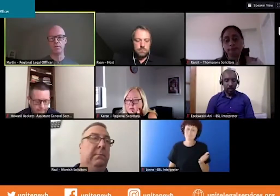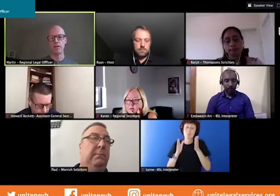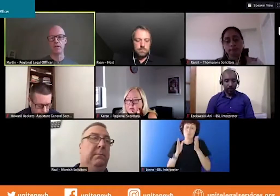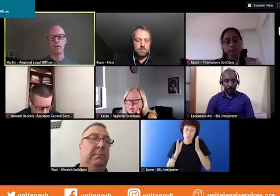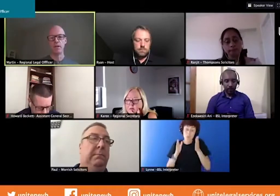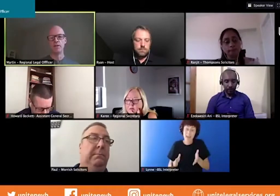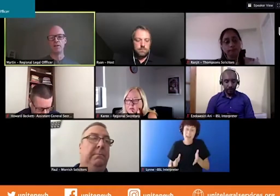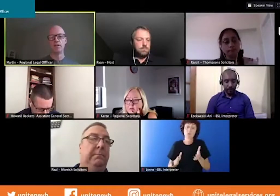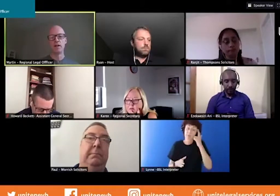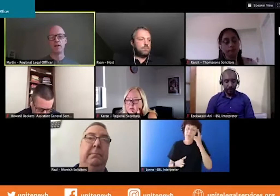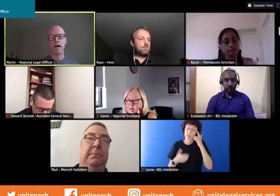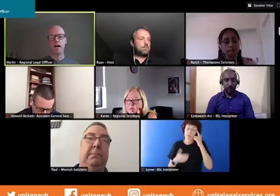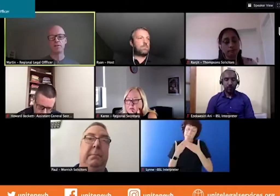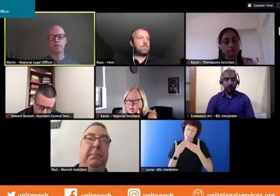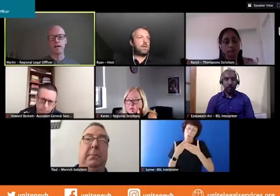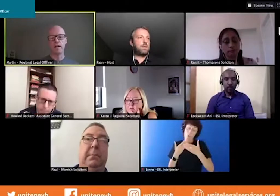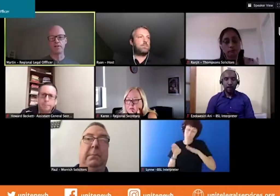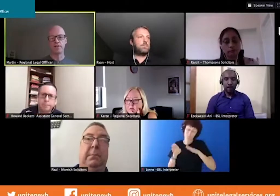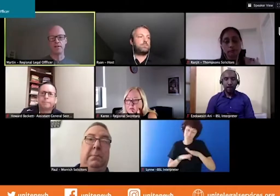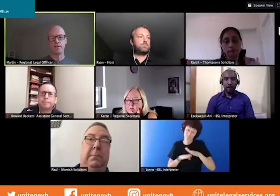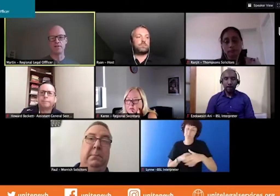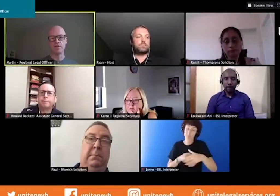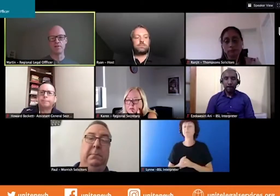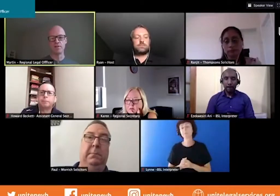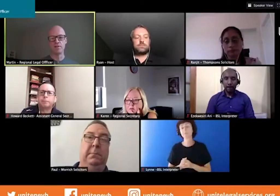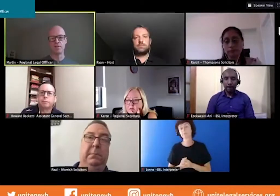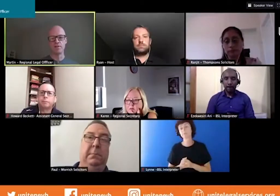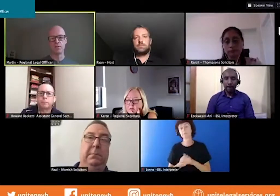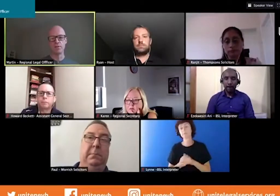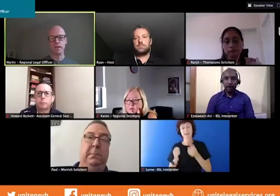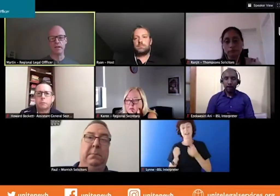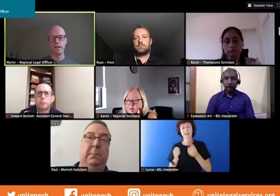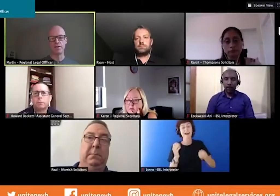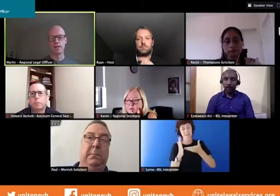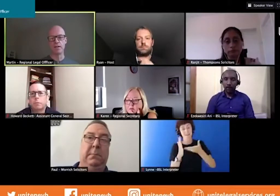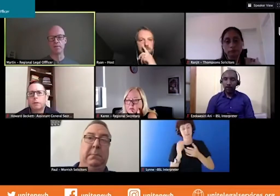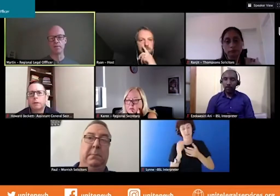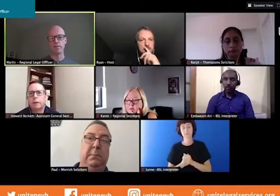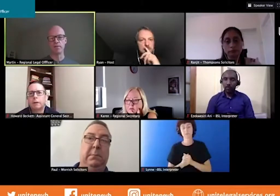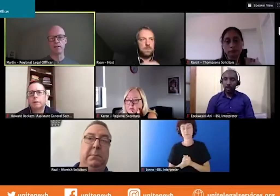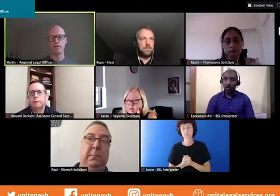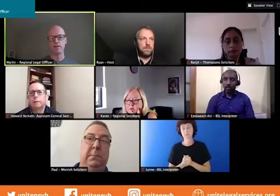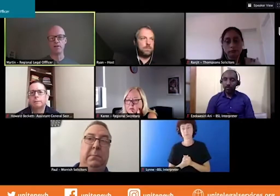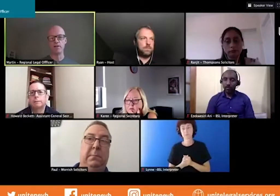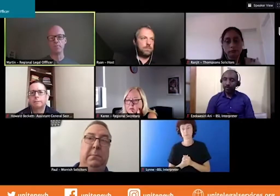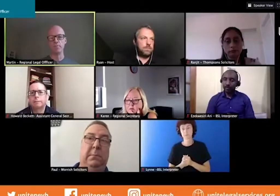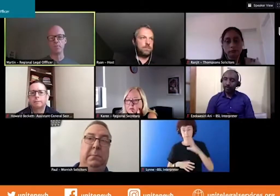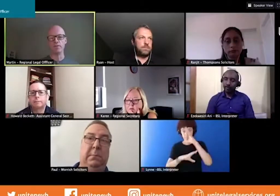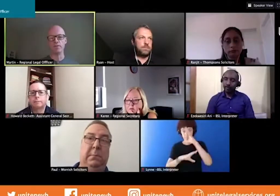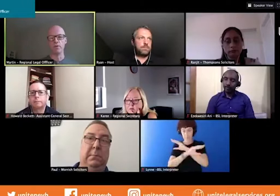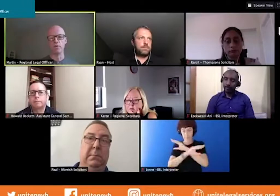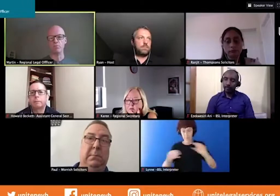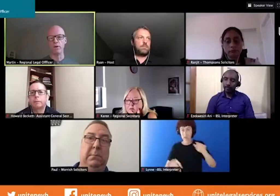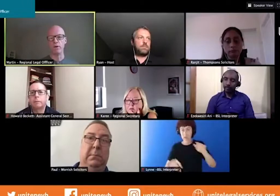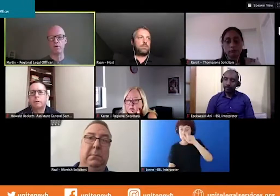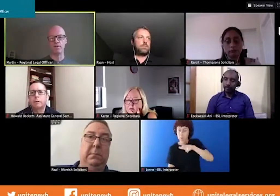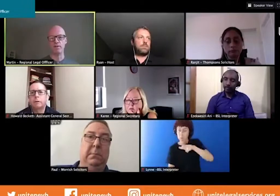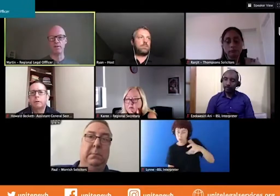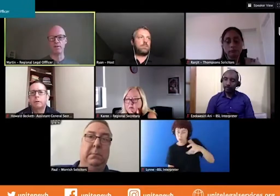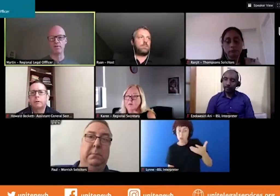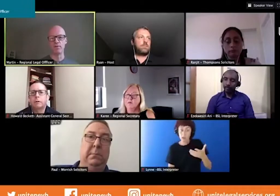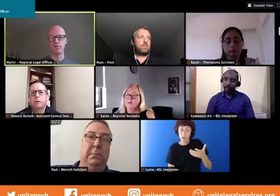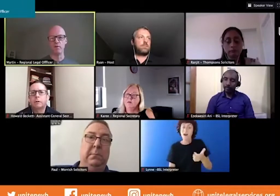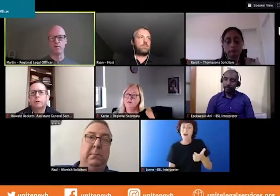would add to that is to say to people, I think it's reasonably well known by people that you've got 3 years